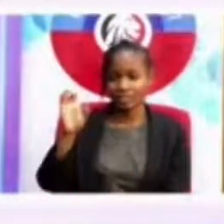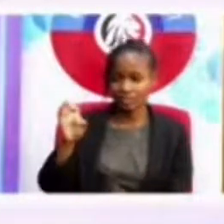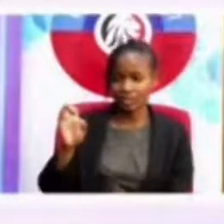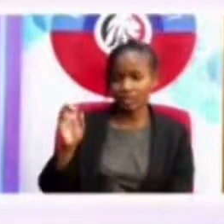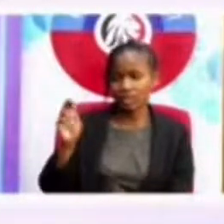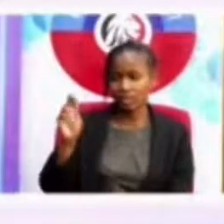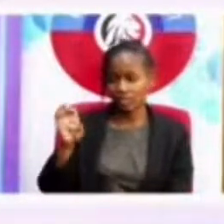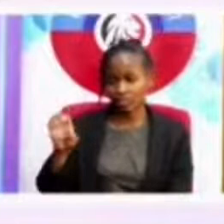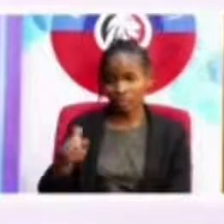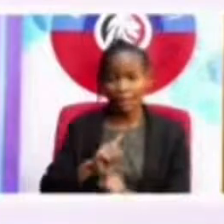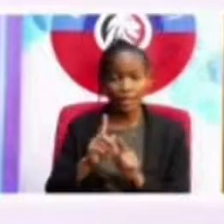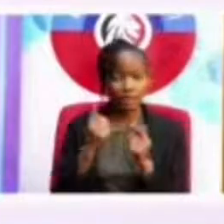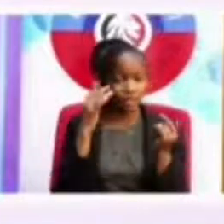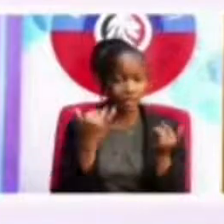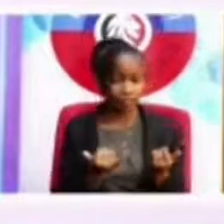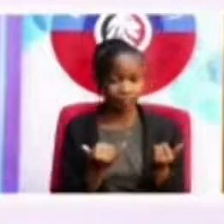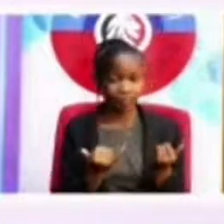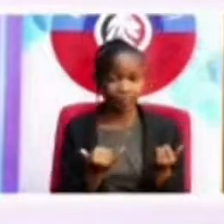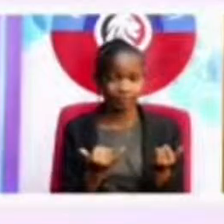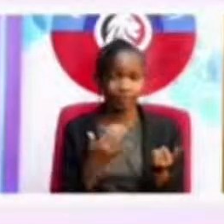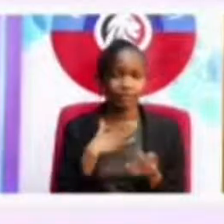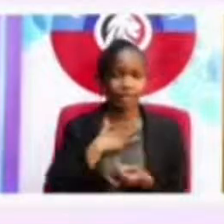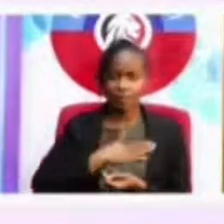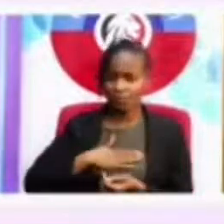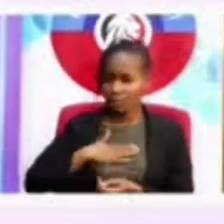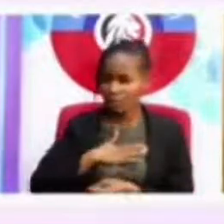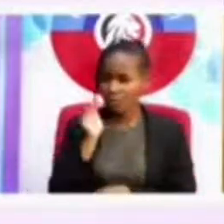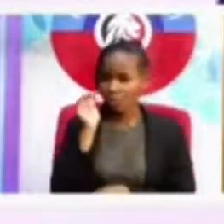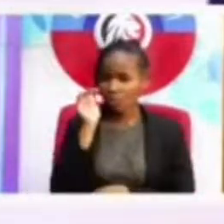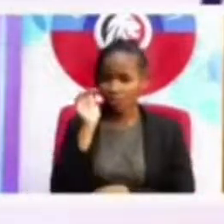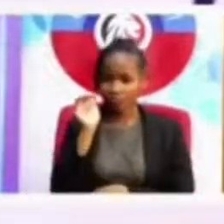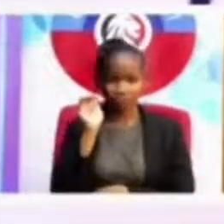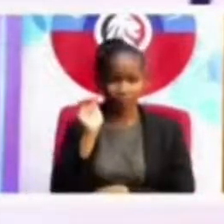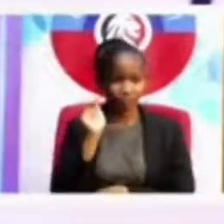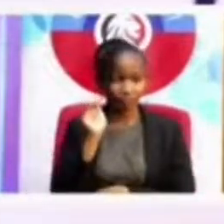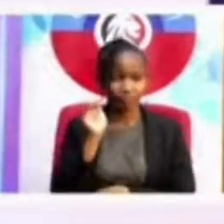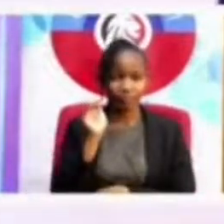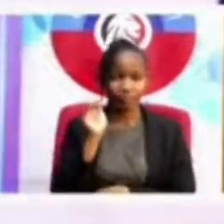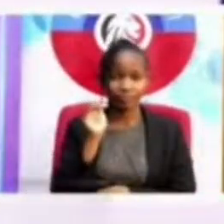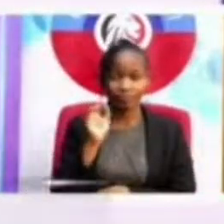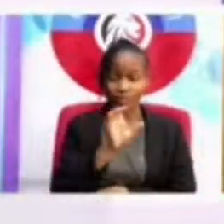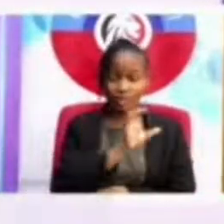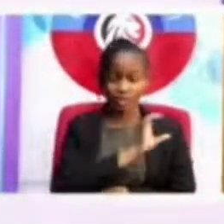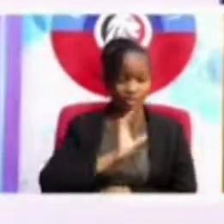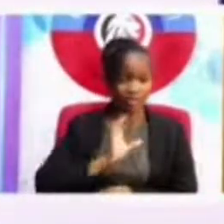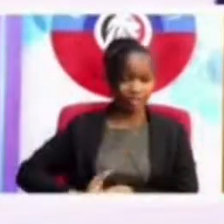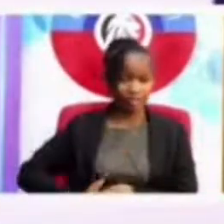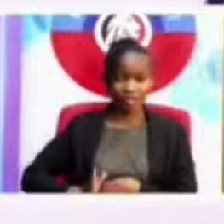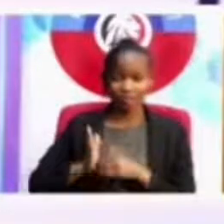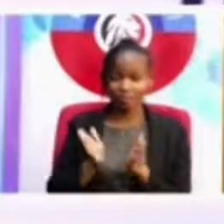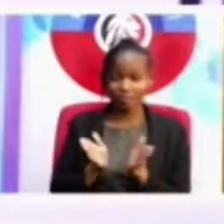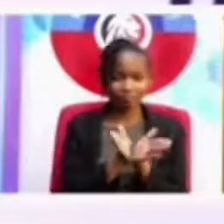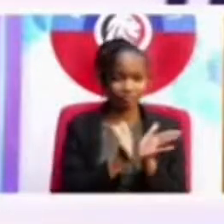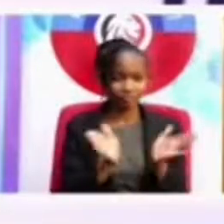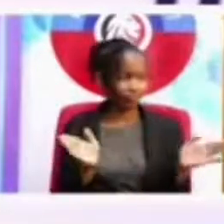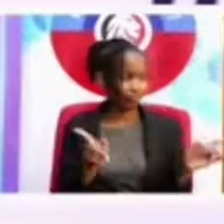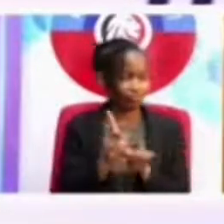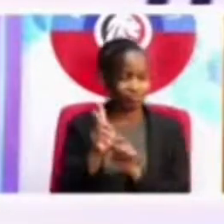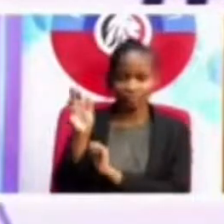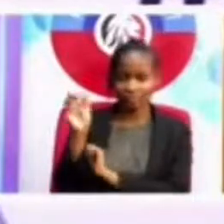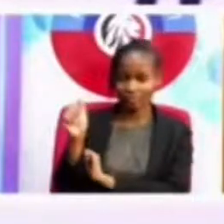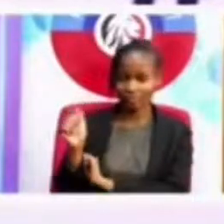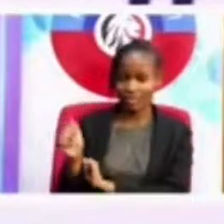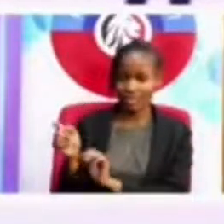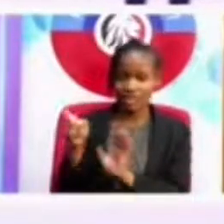now, I would please like to ask the indulgence of the Commissioner General, please, of the Kenya Revenue Authority. Please join me up